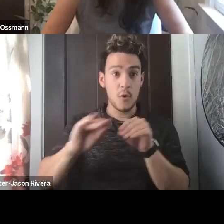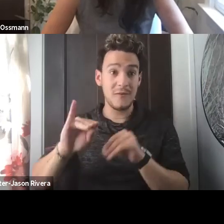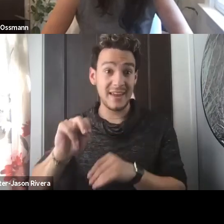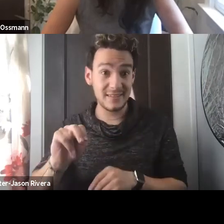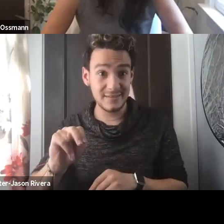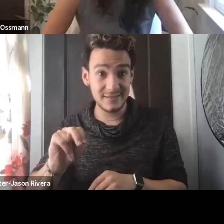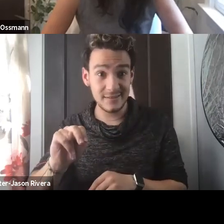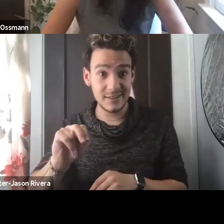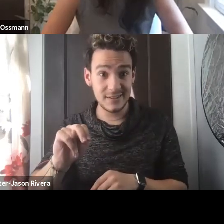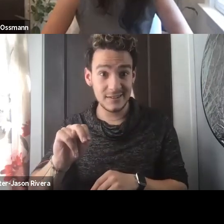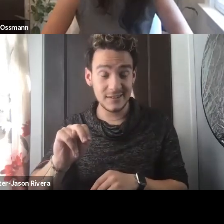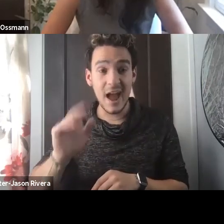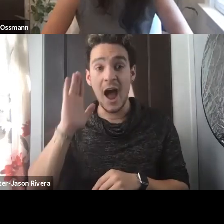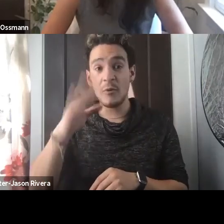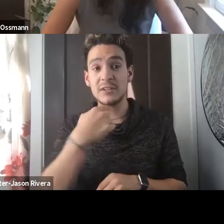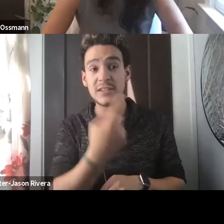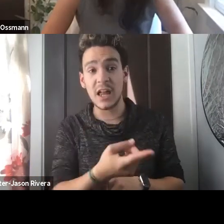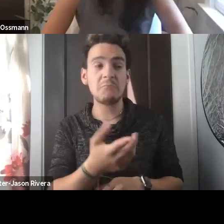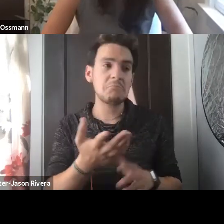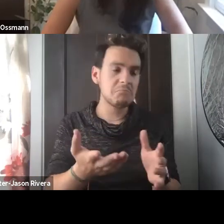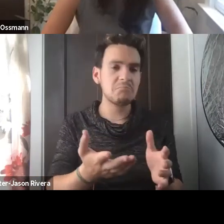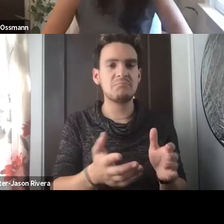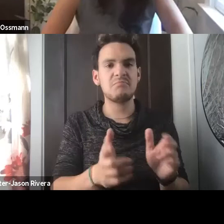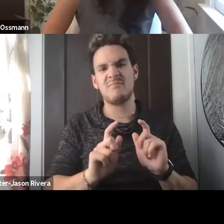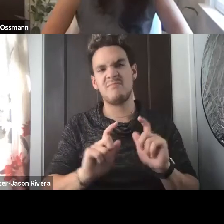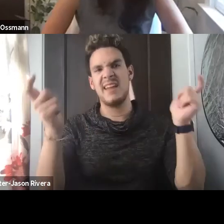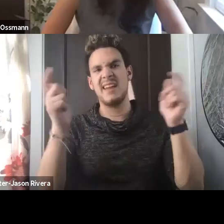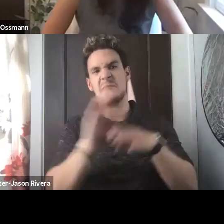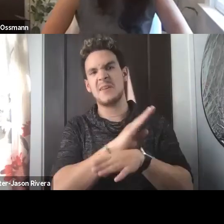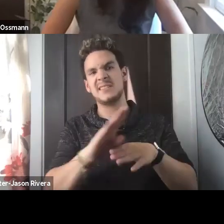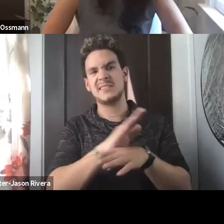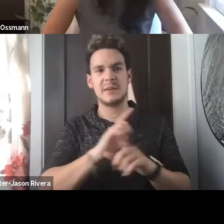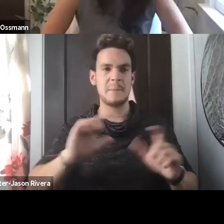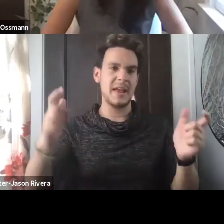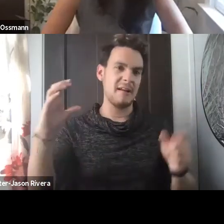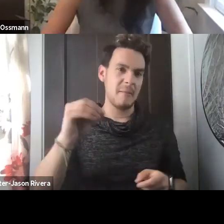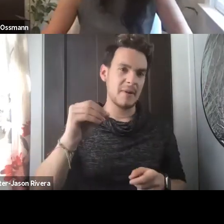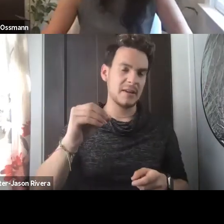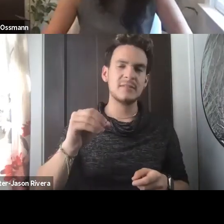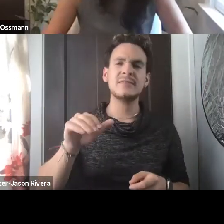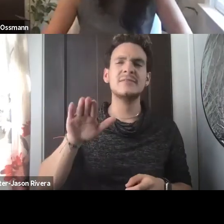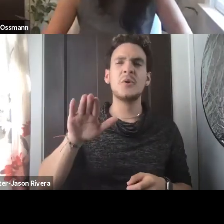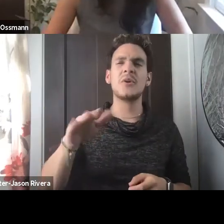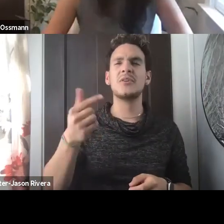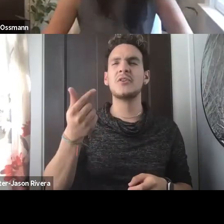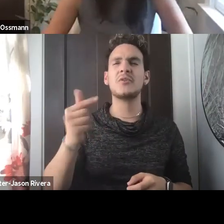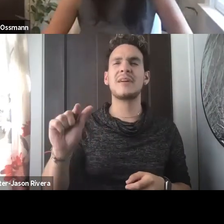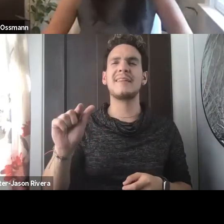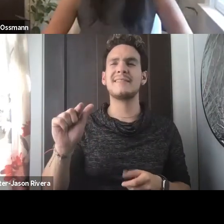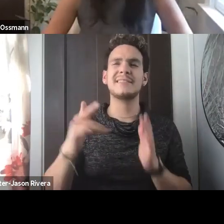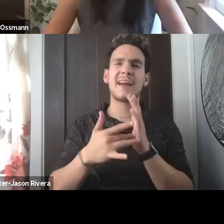building and I would say larger companies, maybe more sophisticated, what's your green technology? What are you doing in